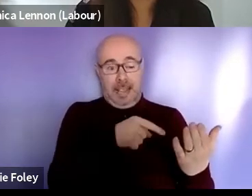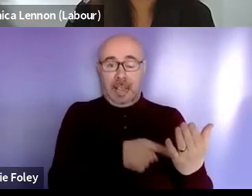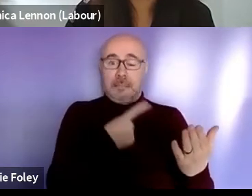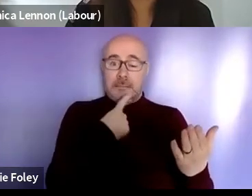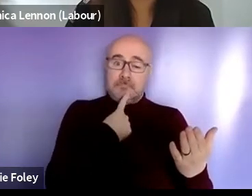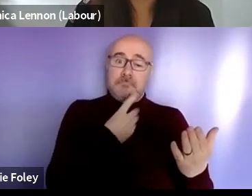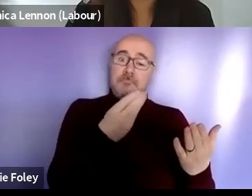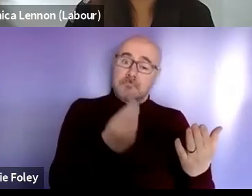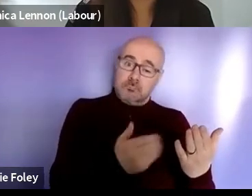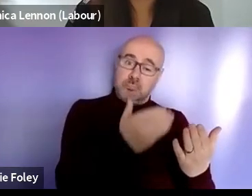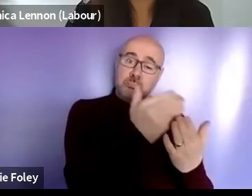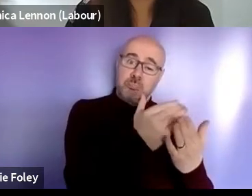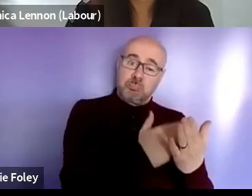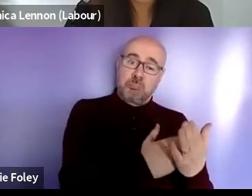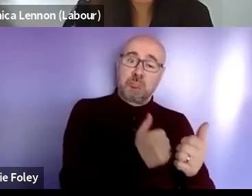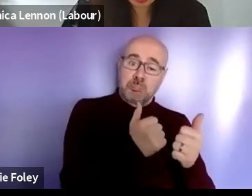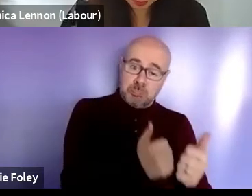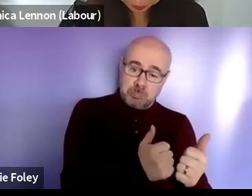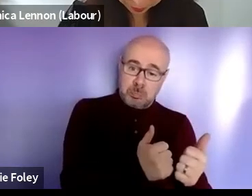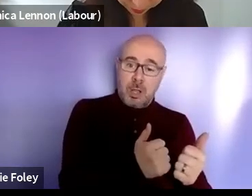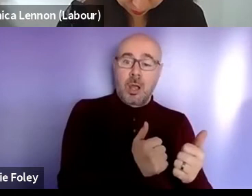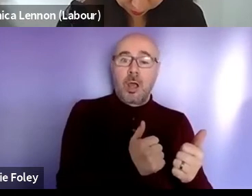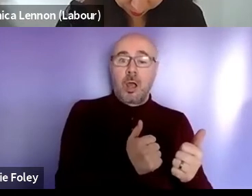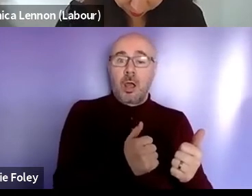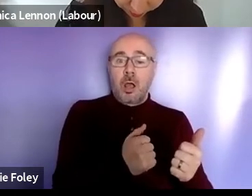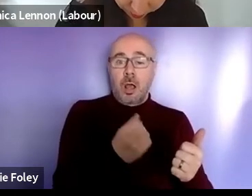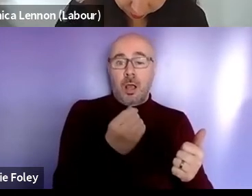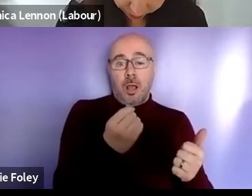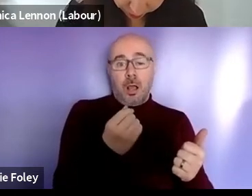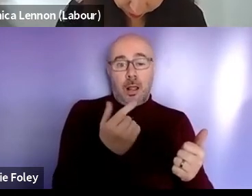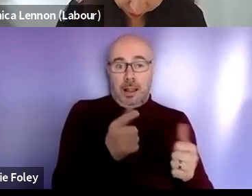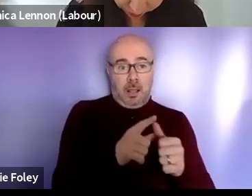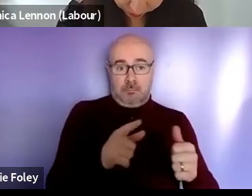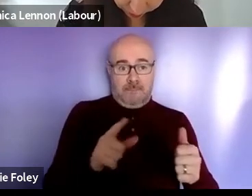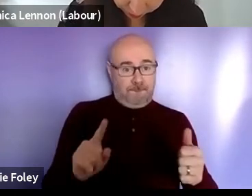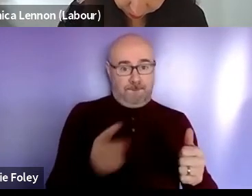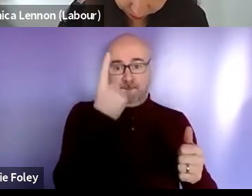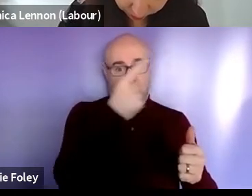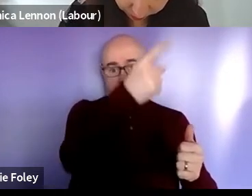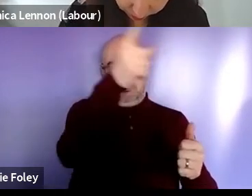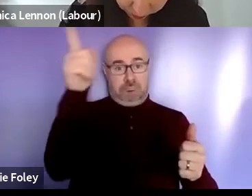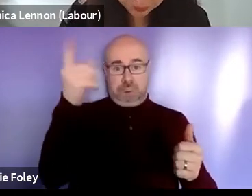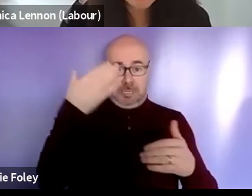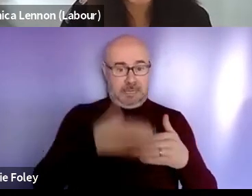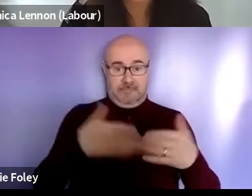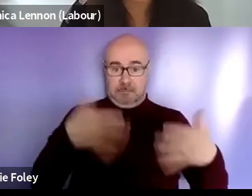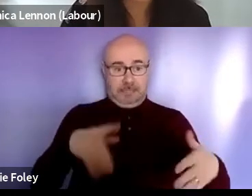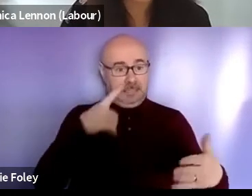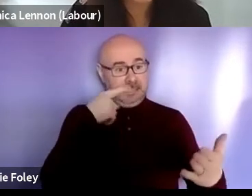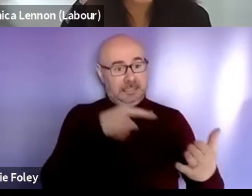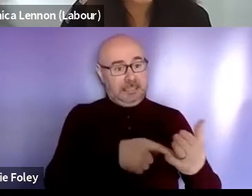actually describes the actions we already taken as groundbreaking. So yeah, I think it was the SNP who established. The